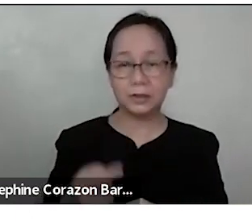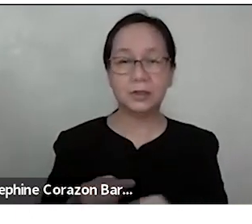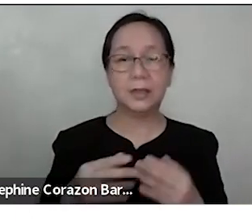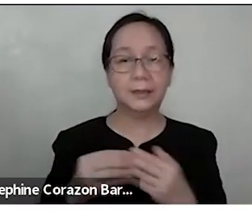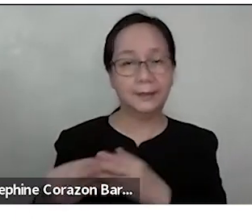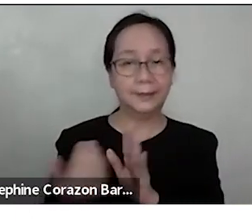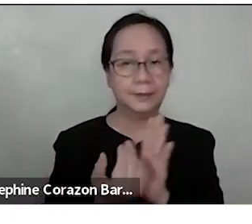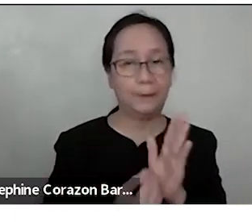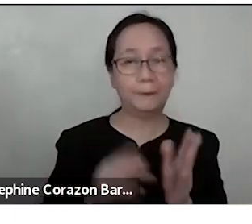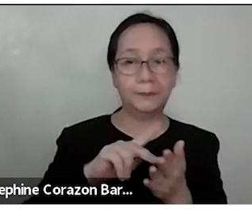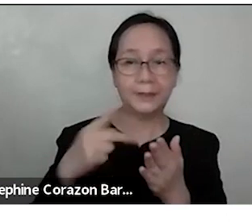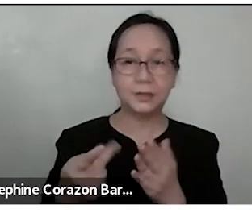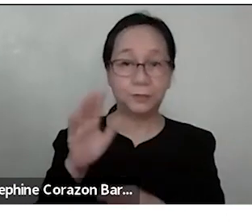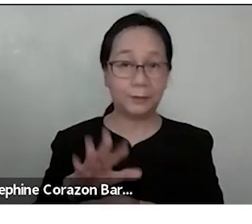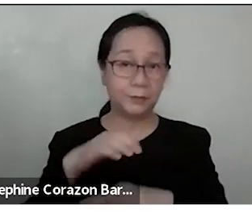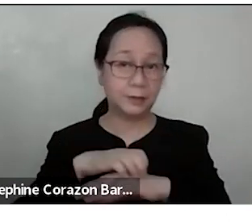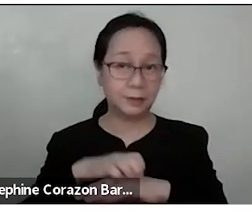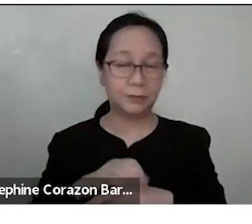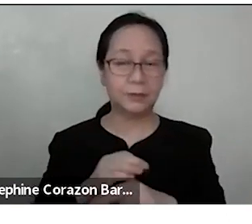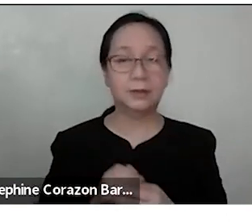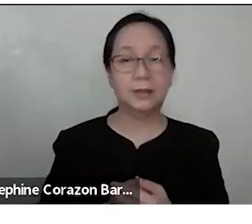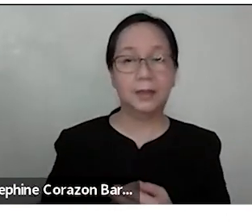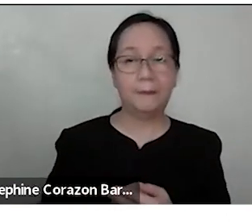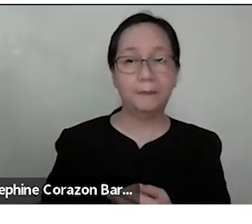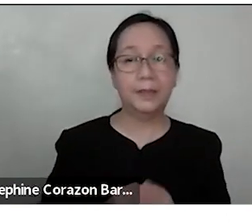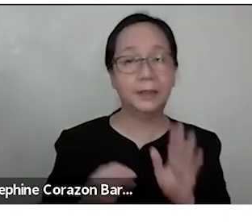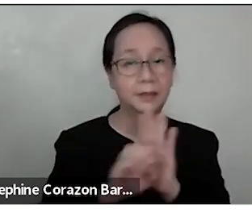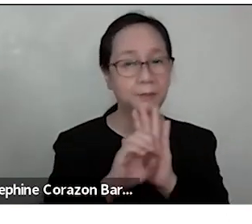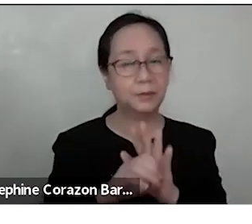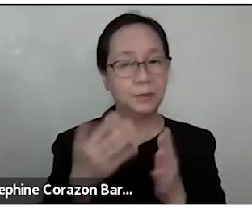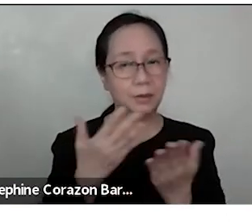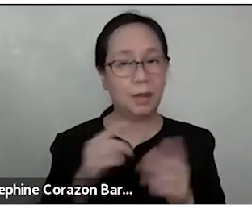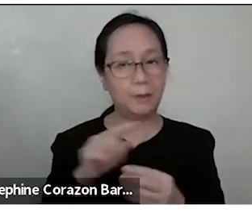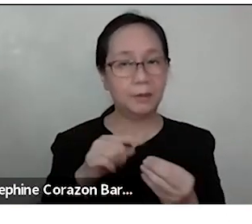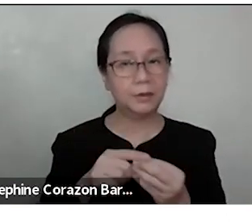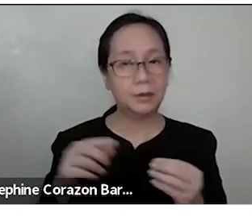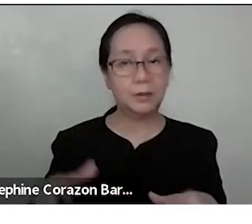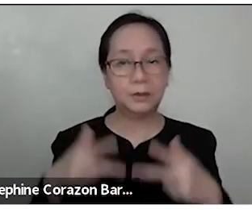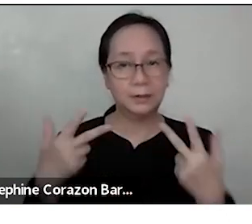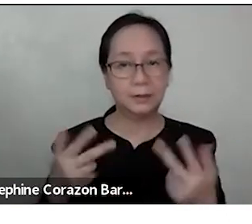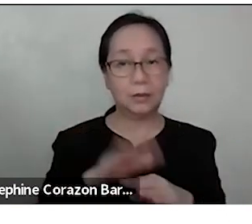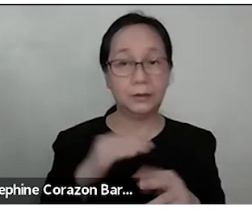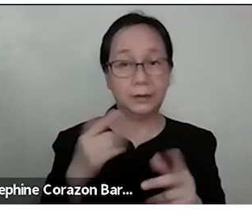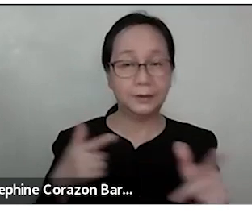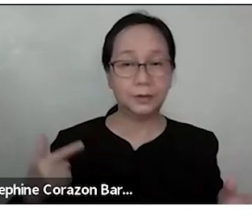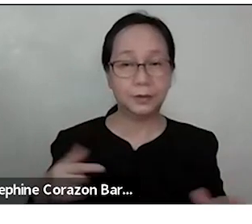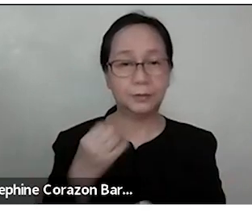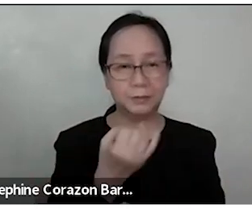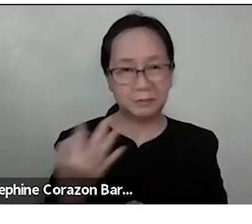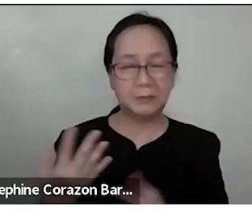page 5 of the English version. And the example there about the online survey stemmed from